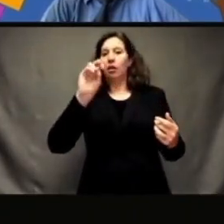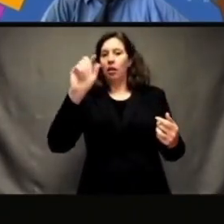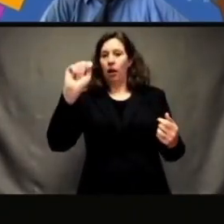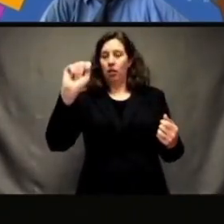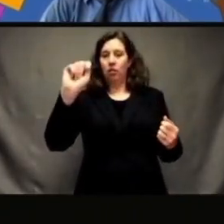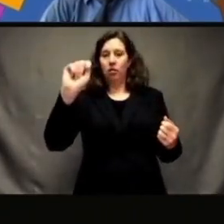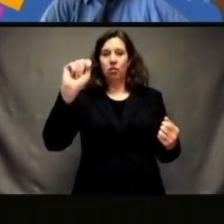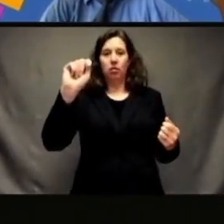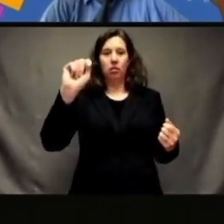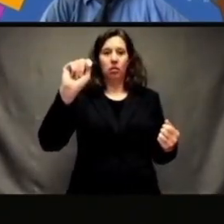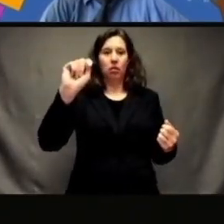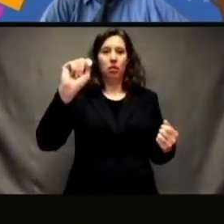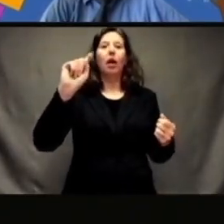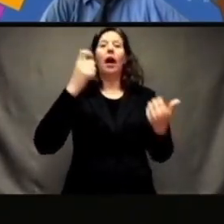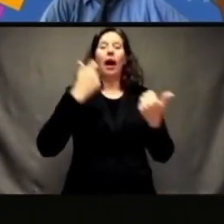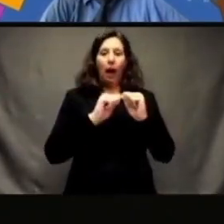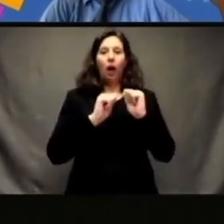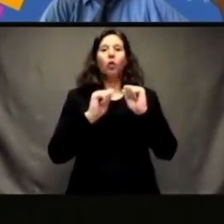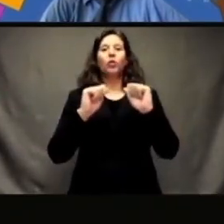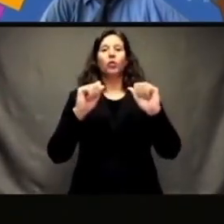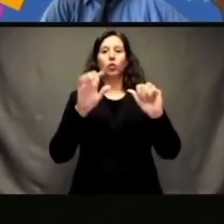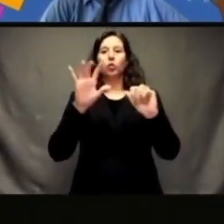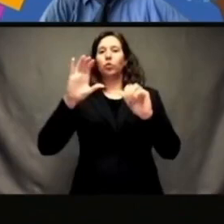with Scratch.